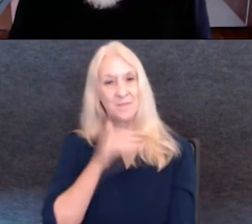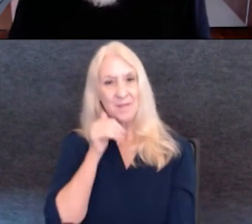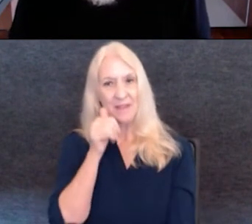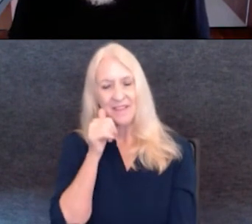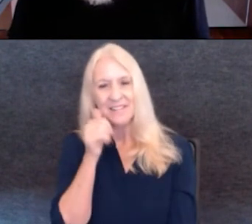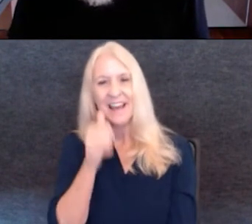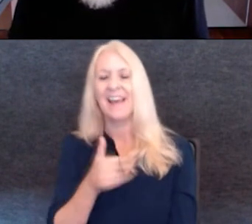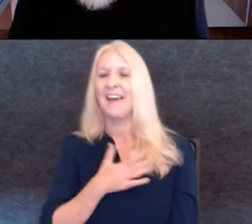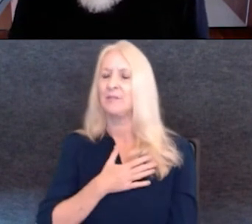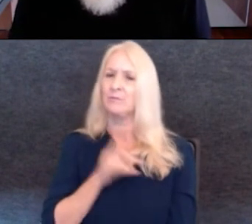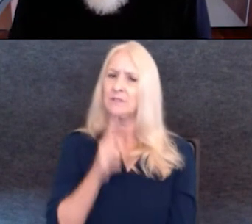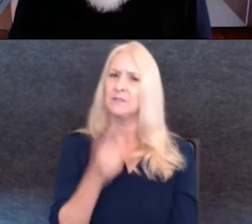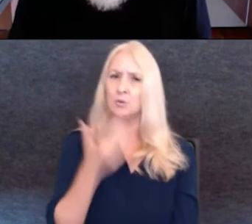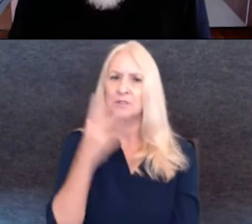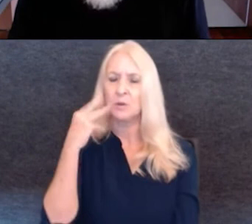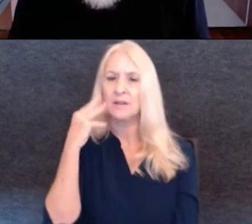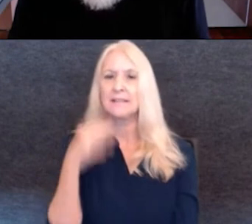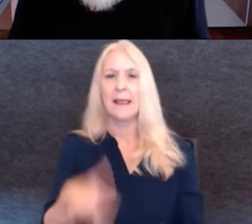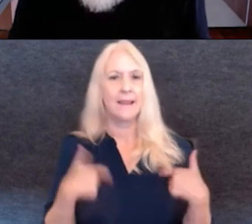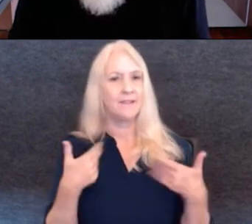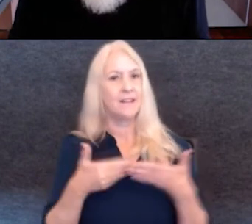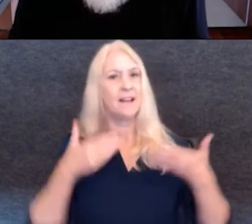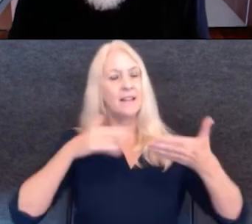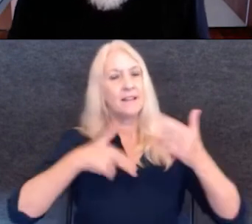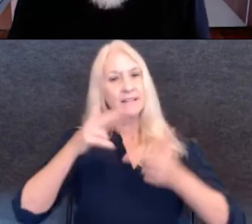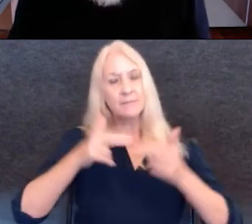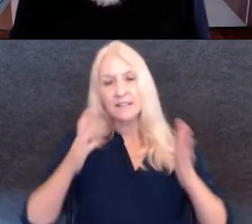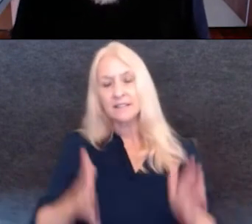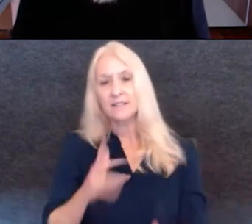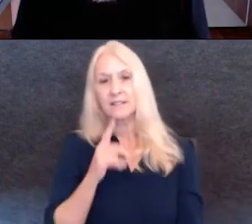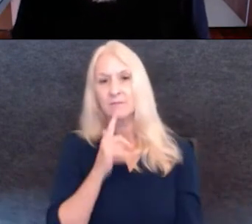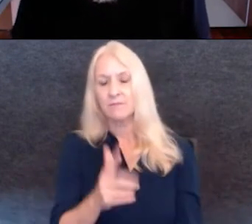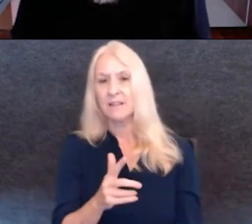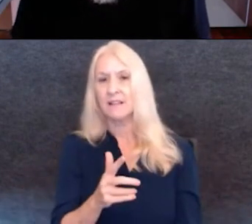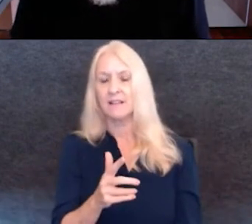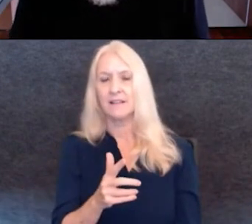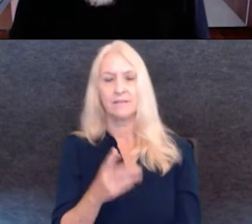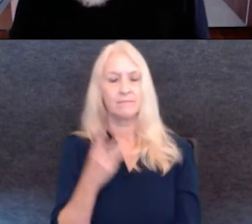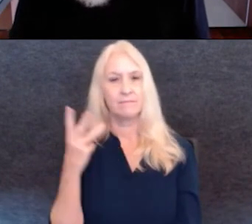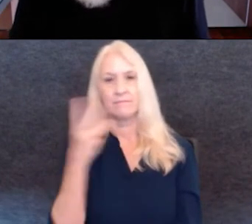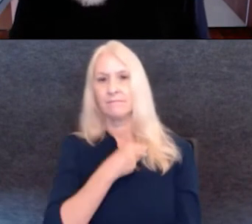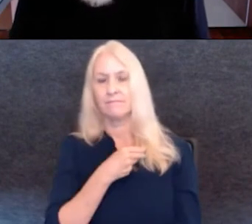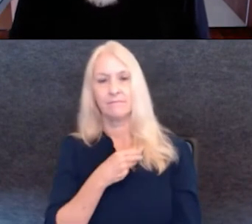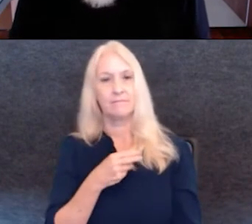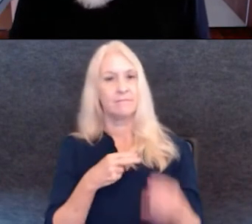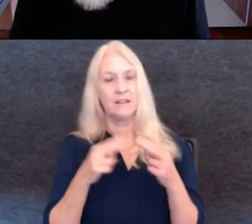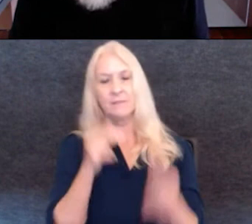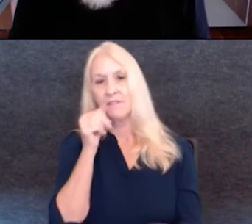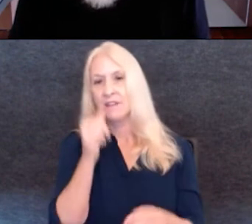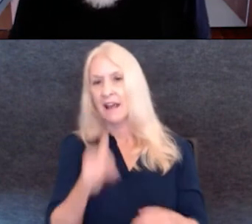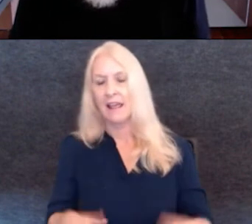So besides the museums, there are pretty amazing colonial buildings. And my everyday life was